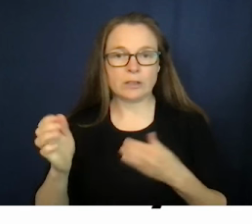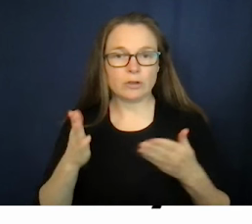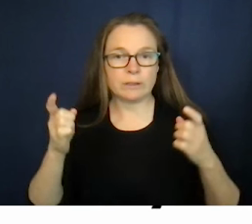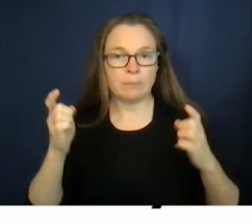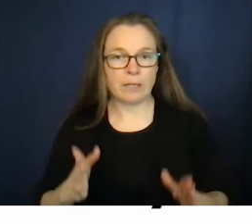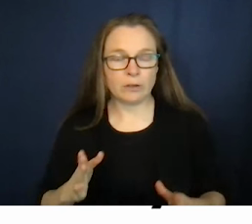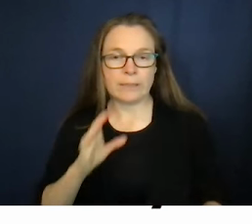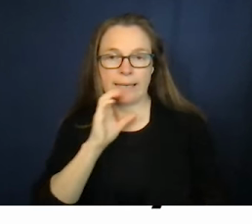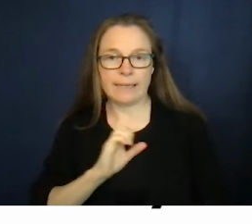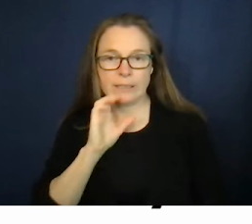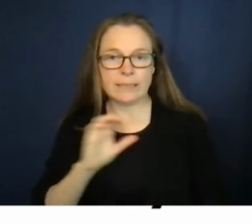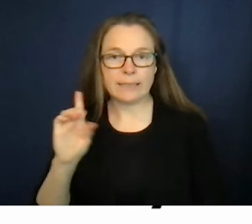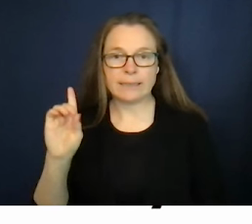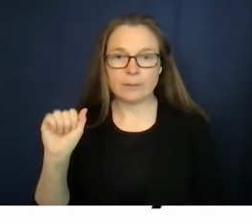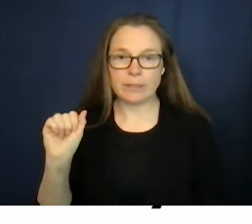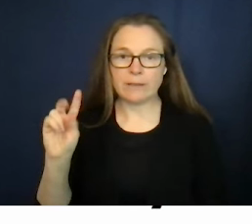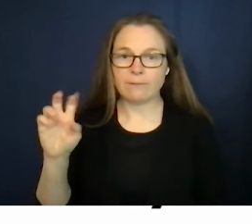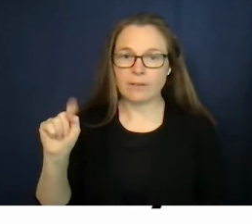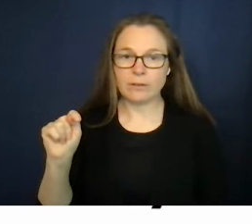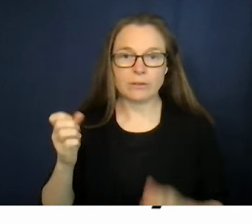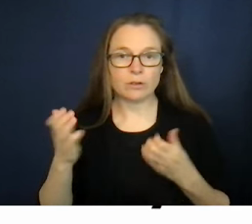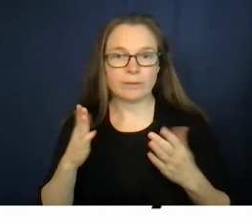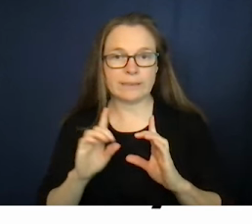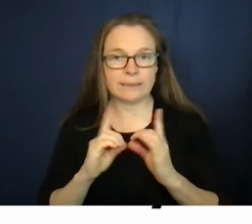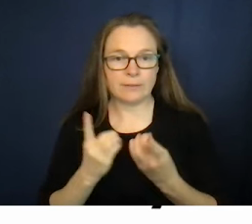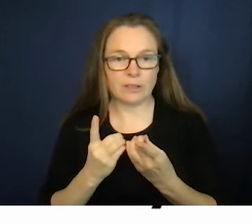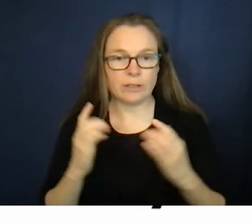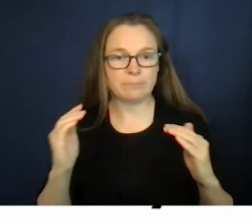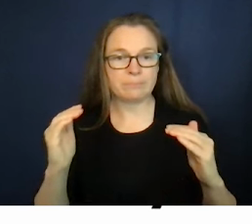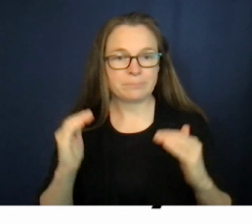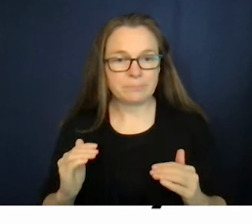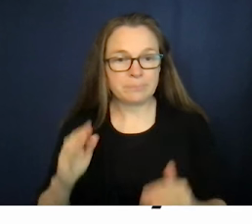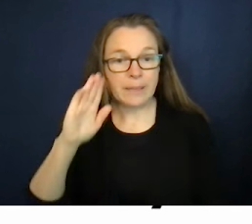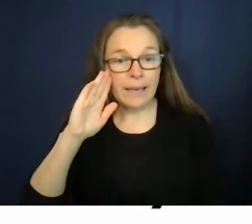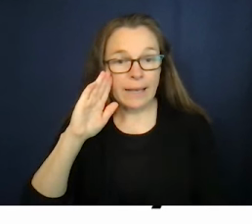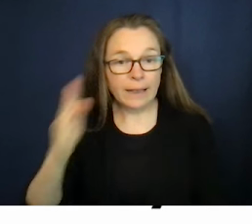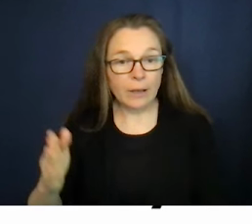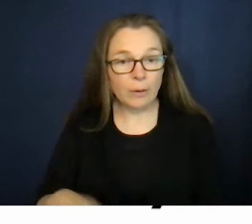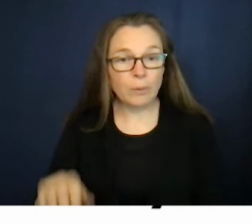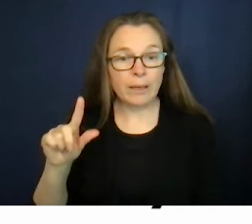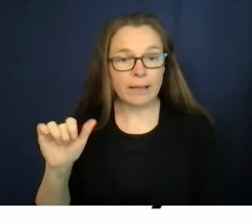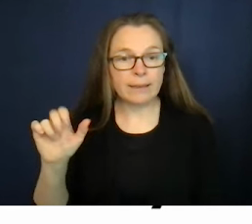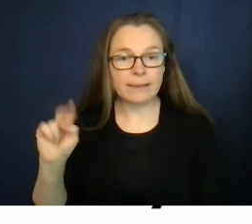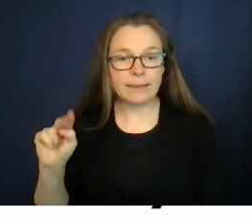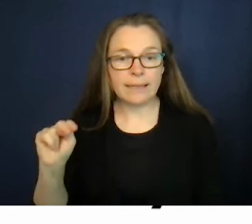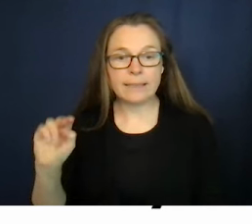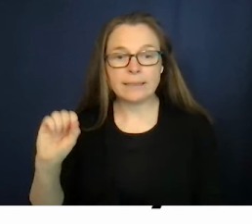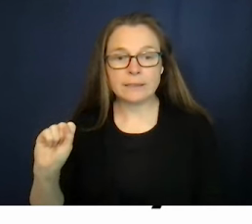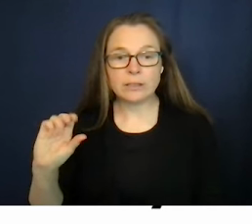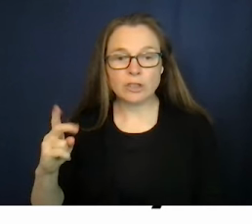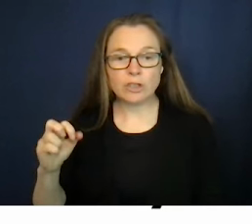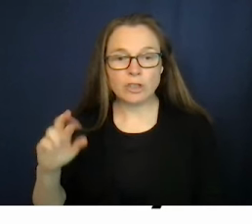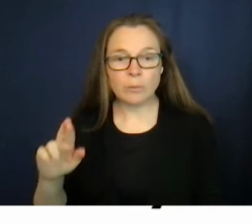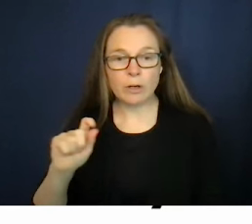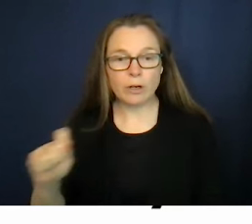with Aging, Disability, and Veterans Services Division. Hi, everyone. My name is Lynn Schemmer-Valou. I